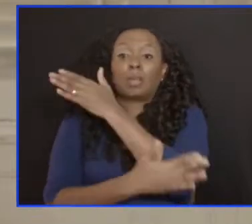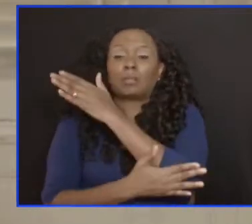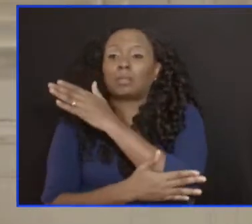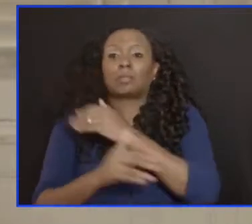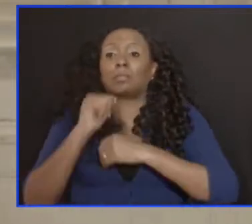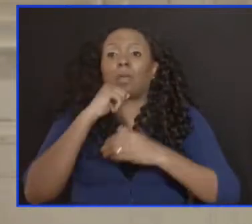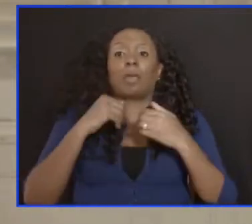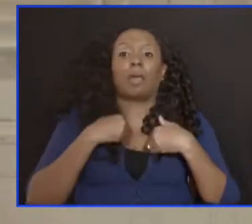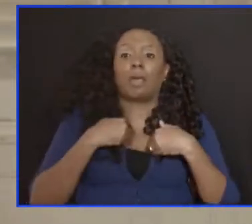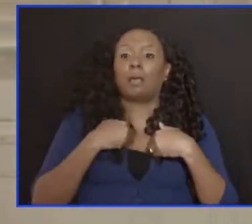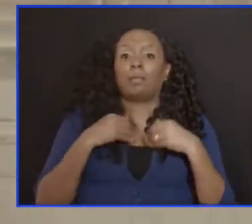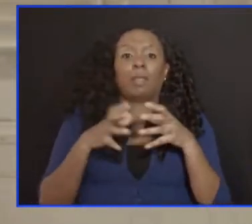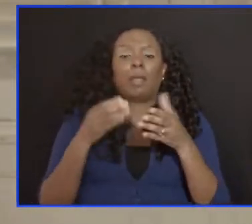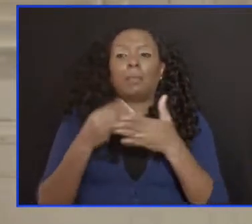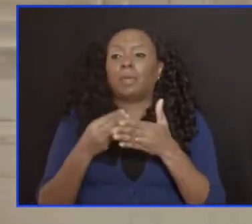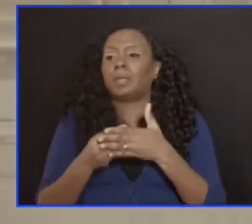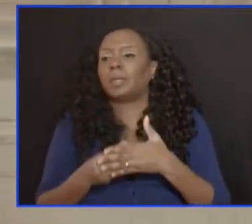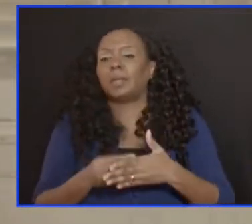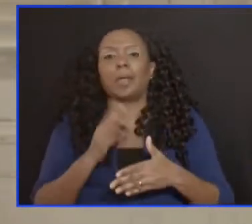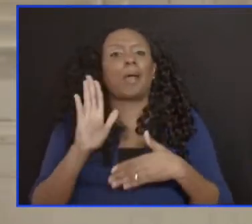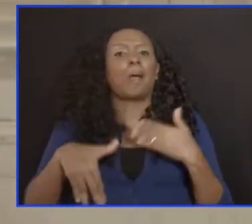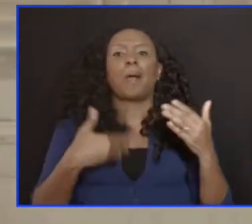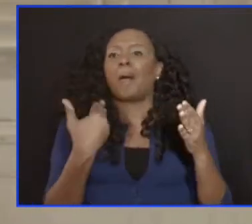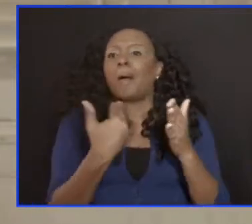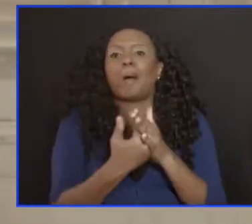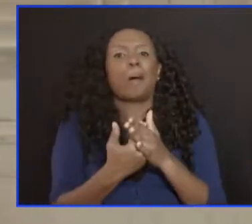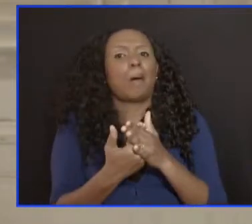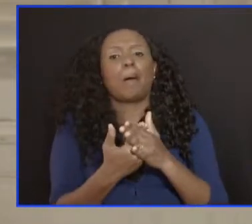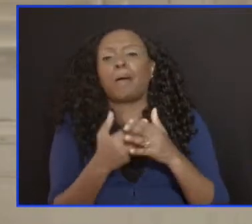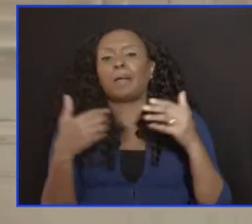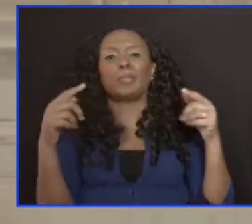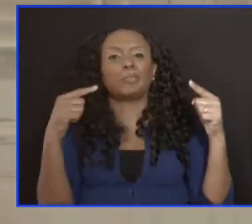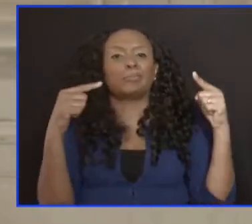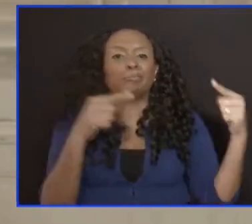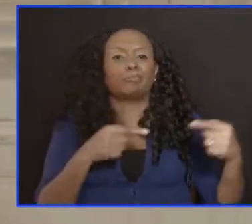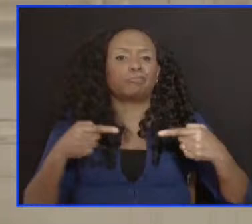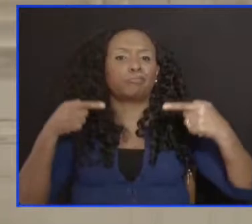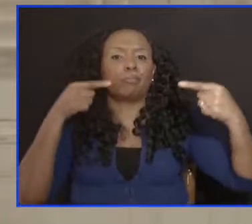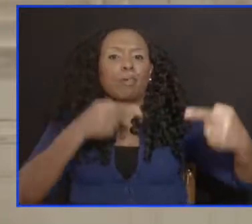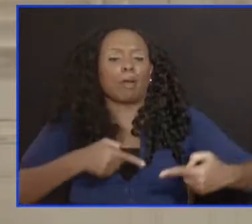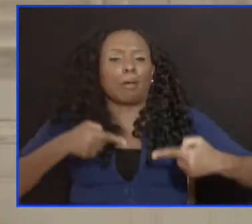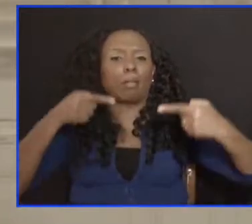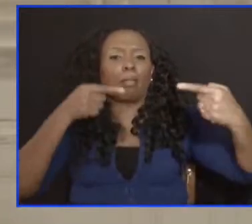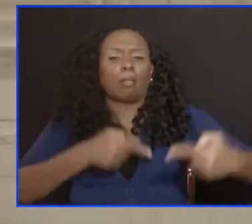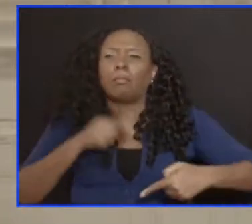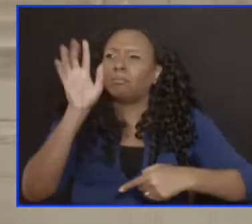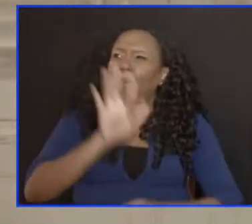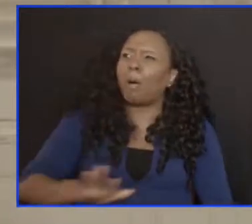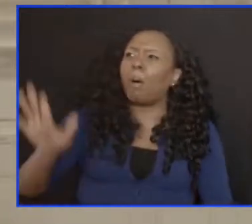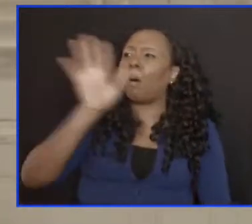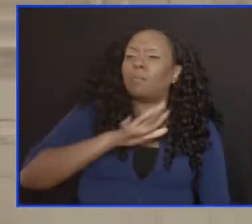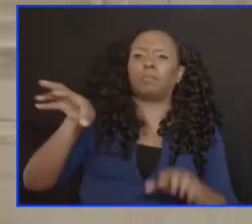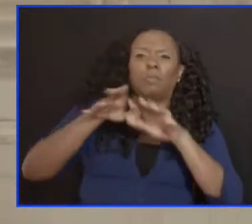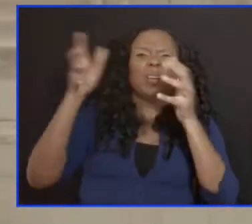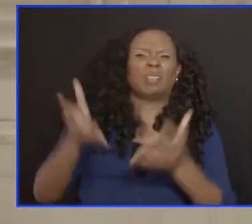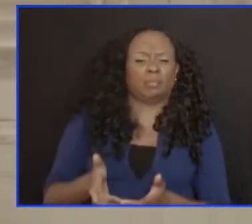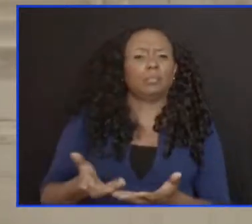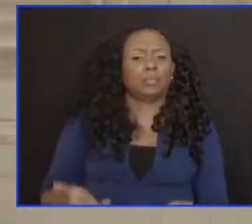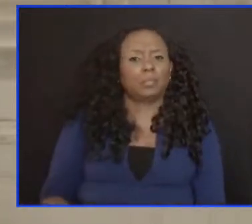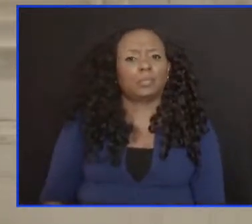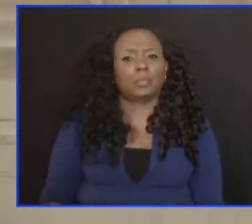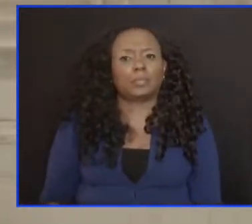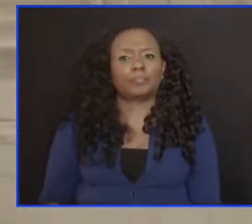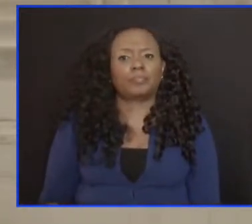20,000 patients, 30,000, 1.7 million patients. And they all struggled. So we recognize that these were difficult times. So way